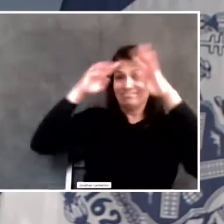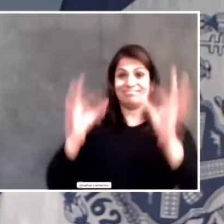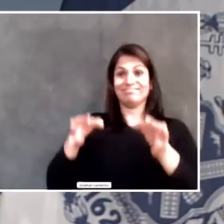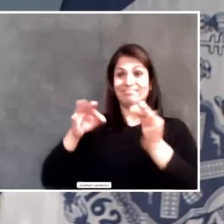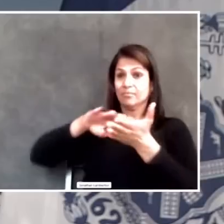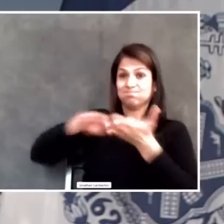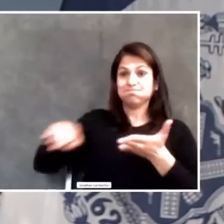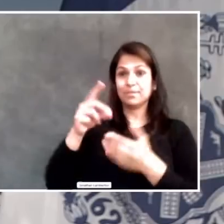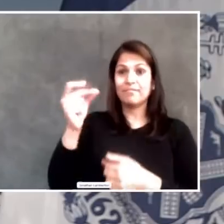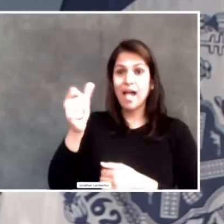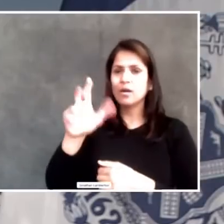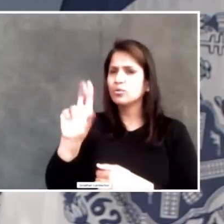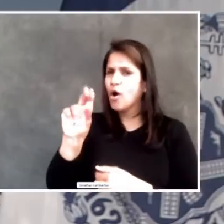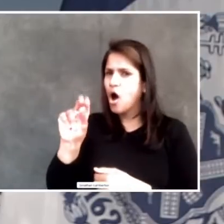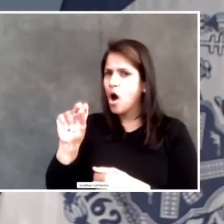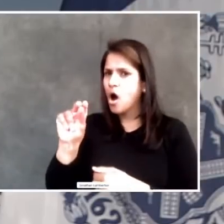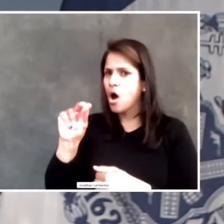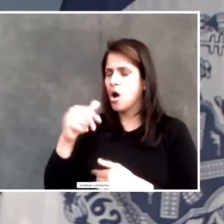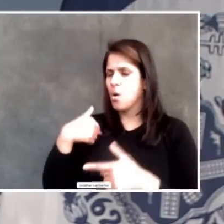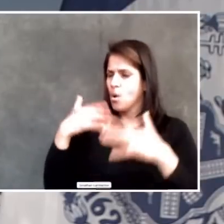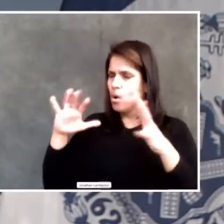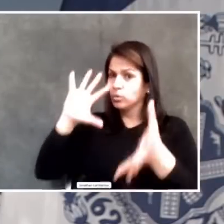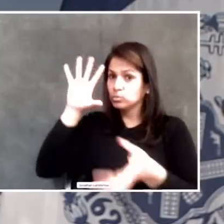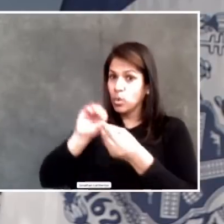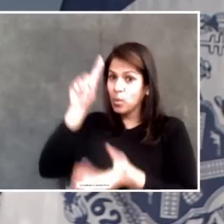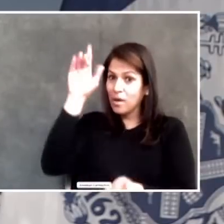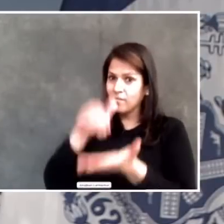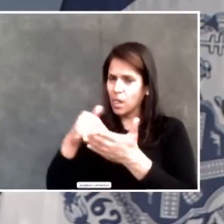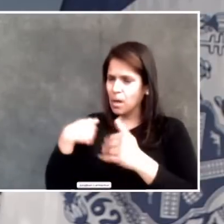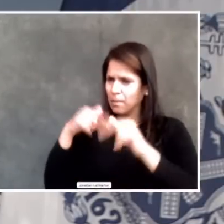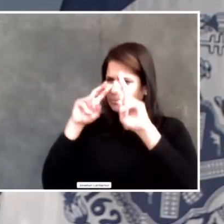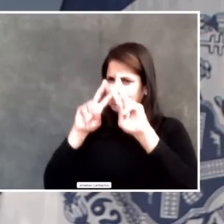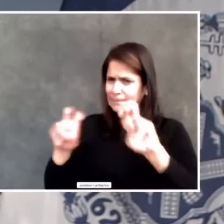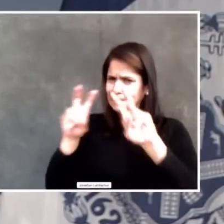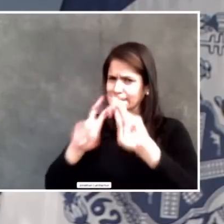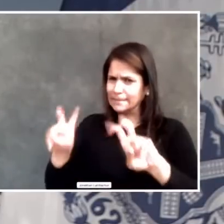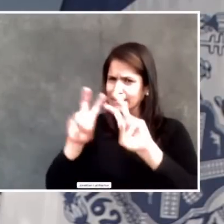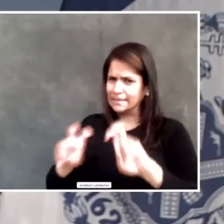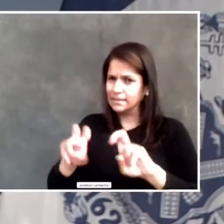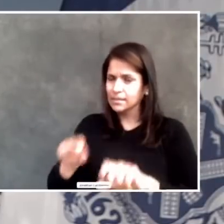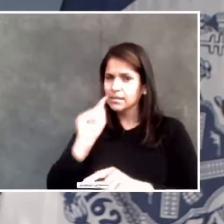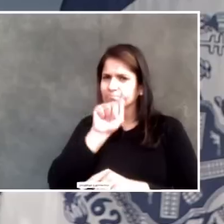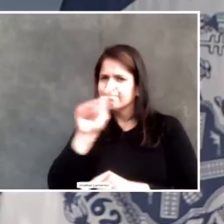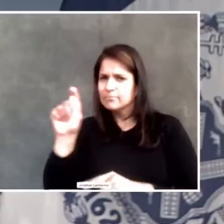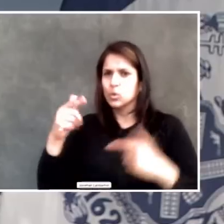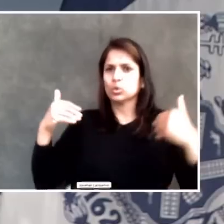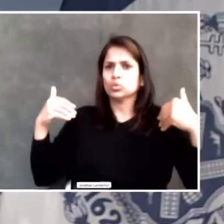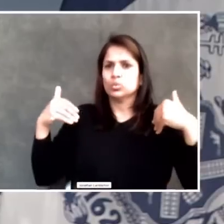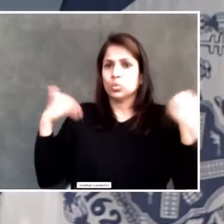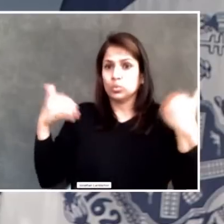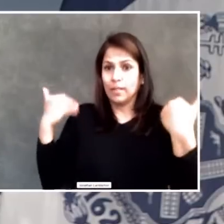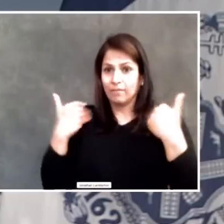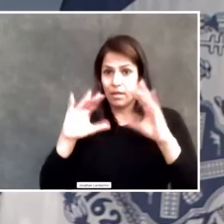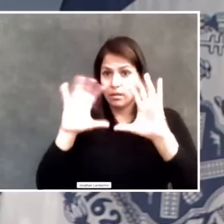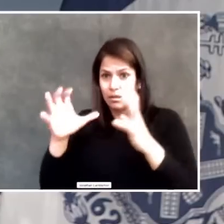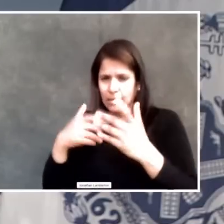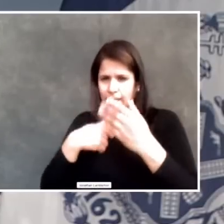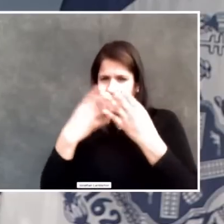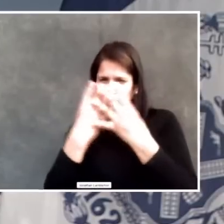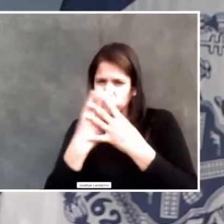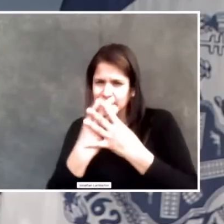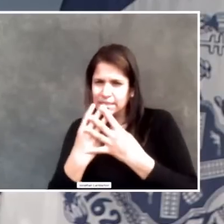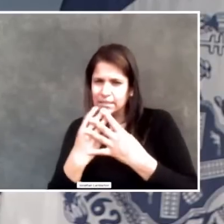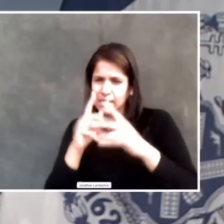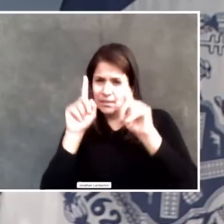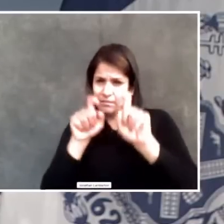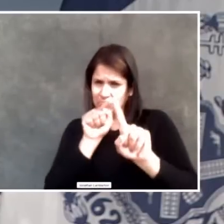who has those serious pre-existing conditions, particularly if they're older. But that is also to protect everyone, to protect our